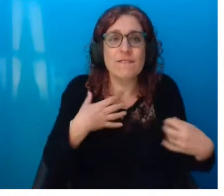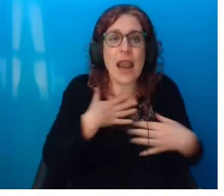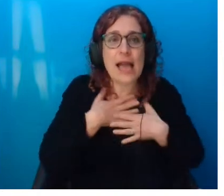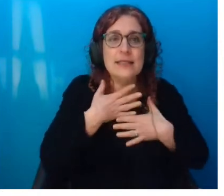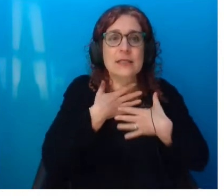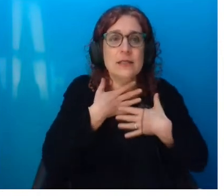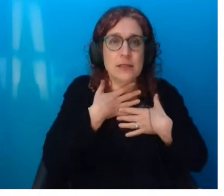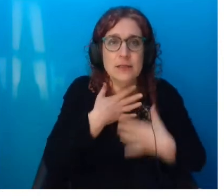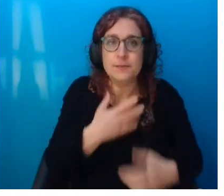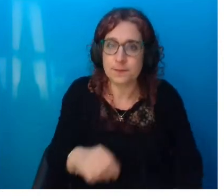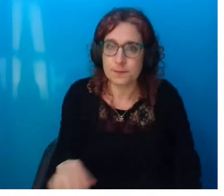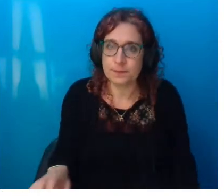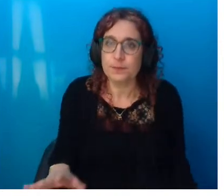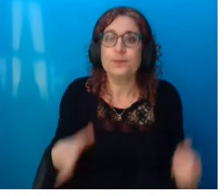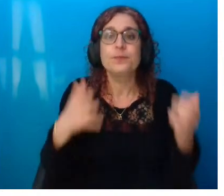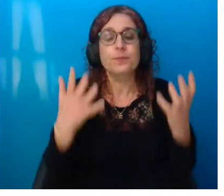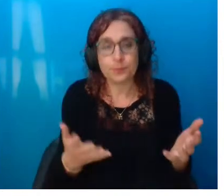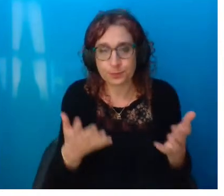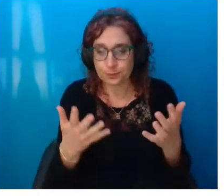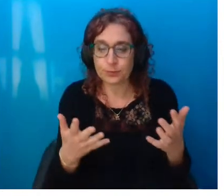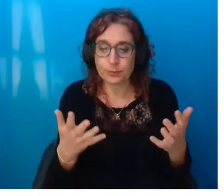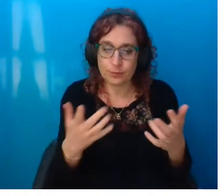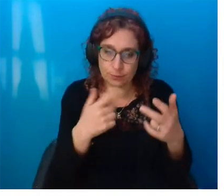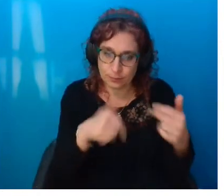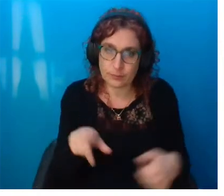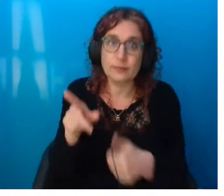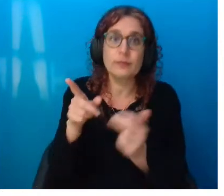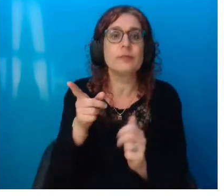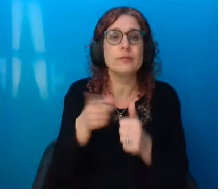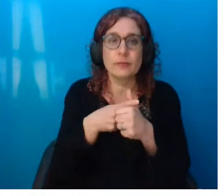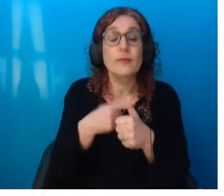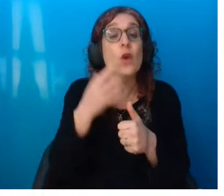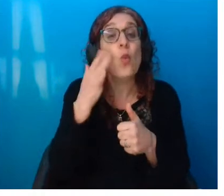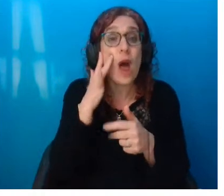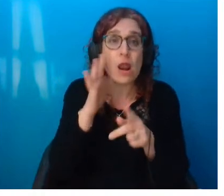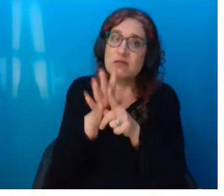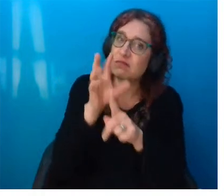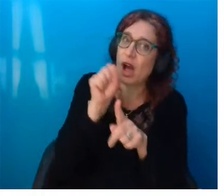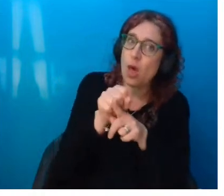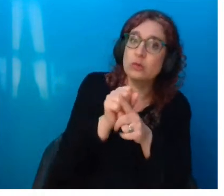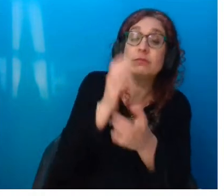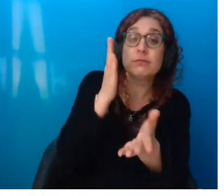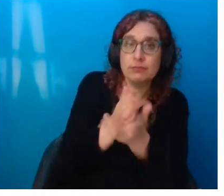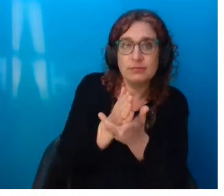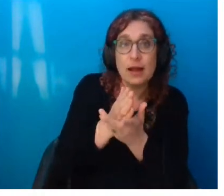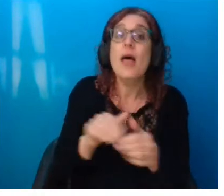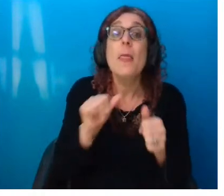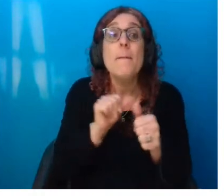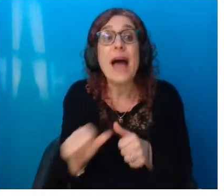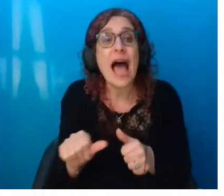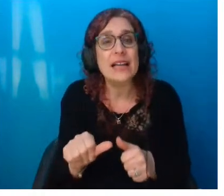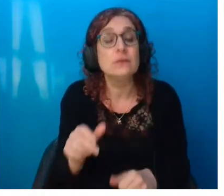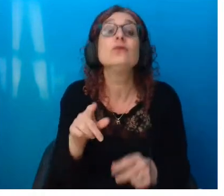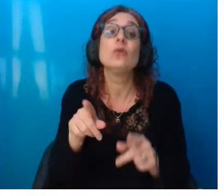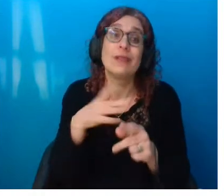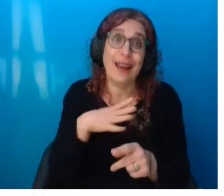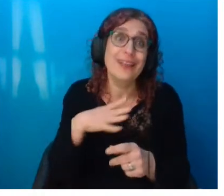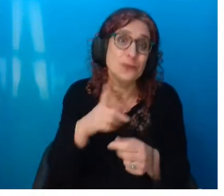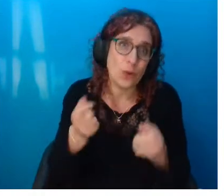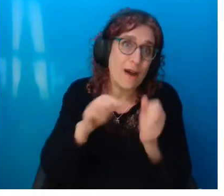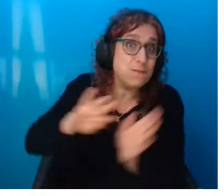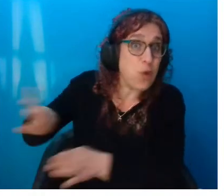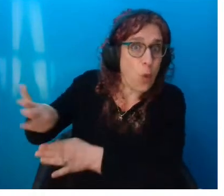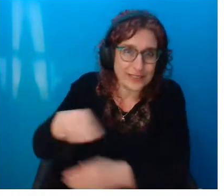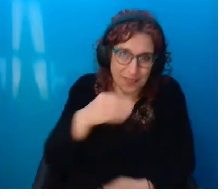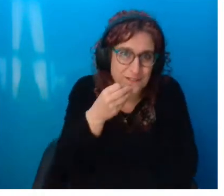So once we've diagnosed a patient with a food allergy, we're going to advise them to avoid the food. But the patients need a strategy or a